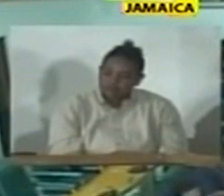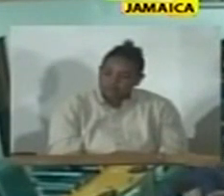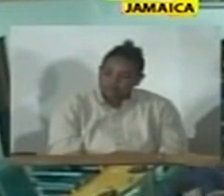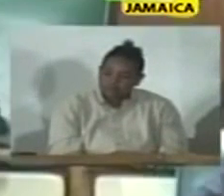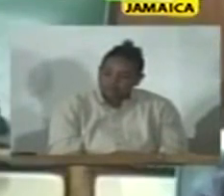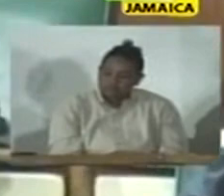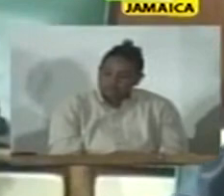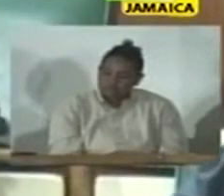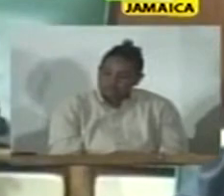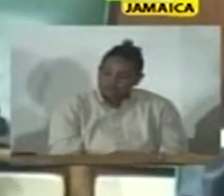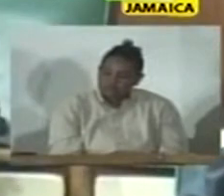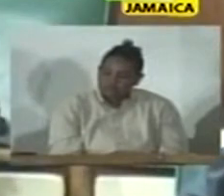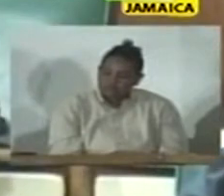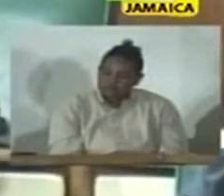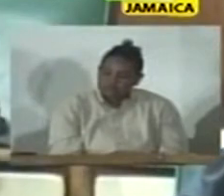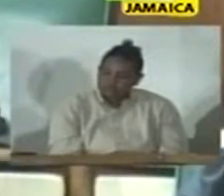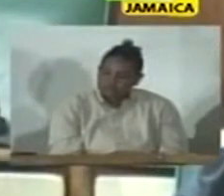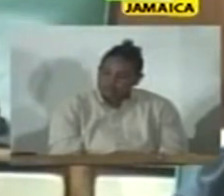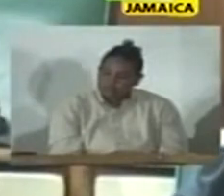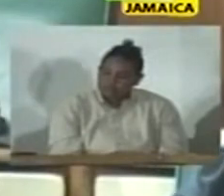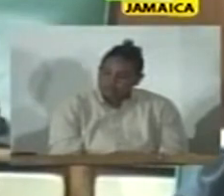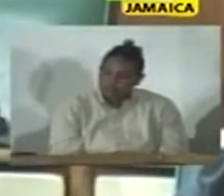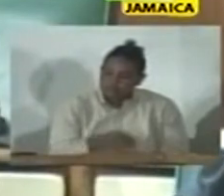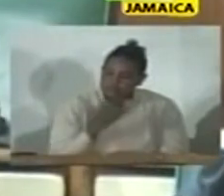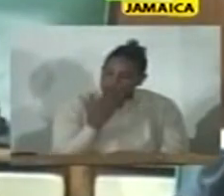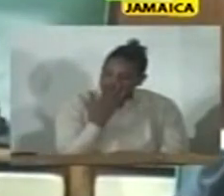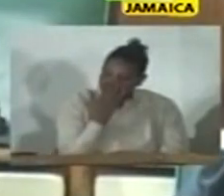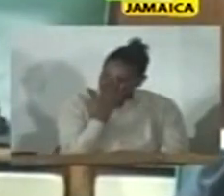Mr. President,